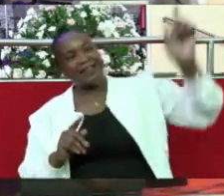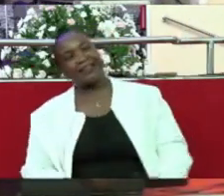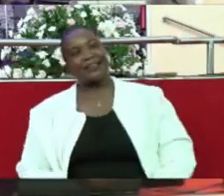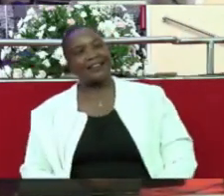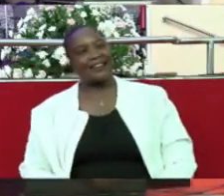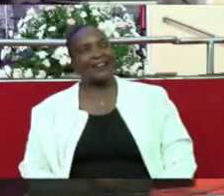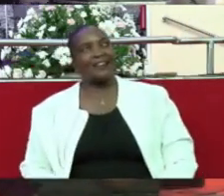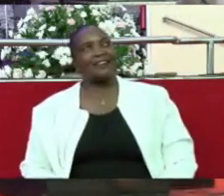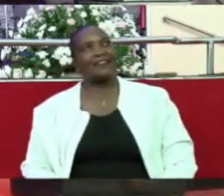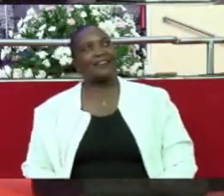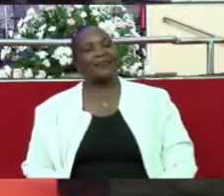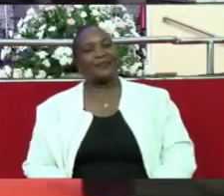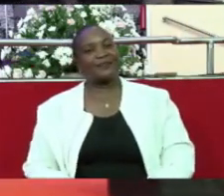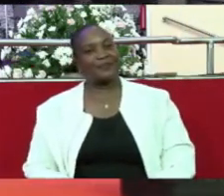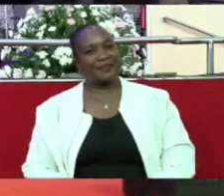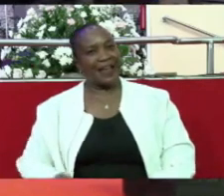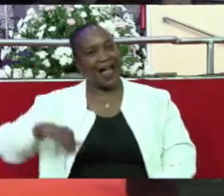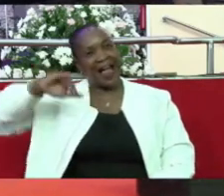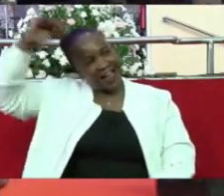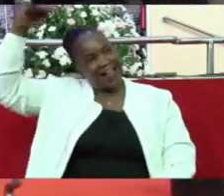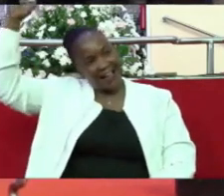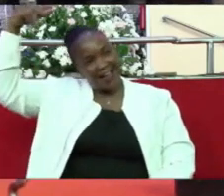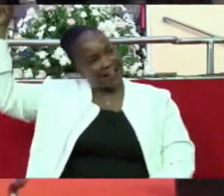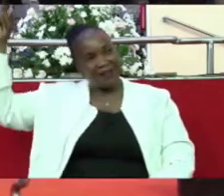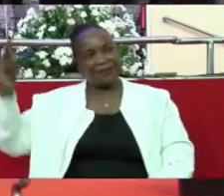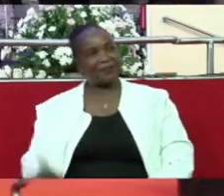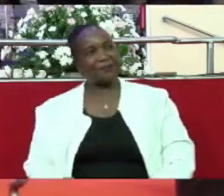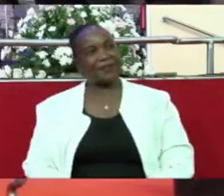But we are there, we were able to look down at Mount Kilimanjaro.